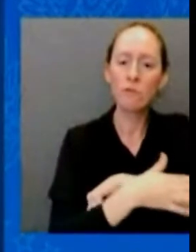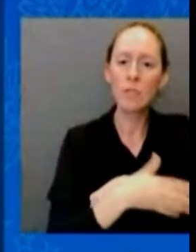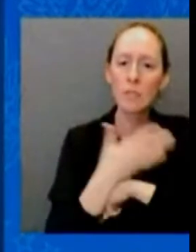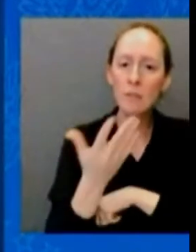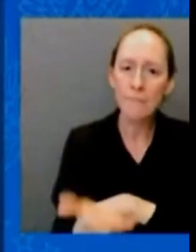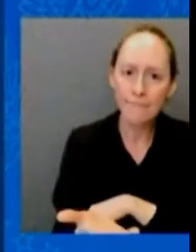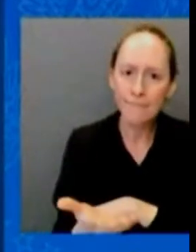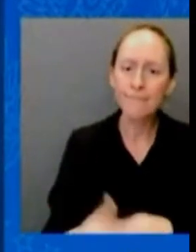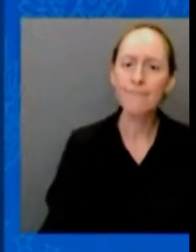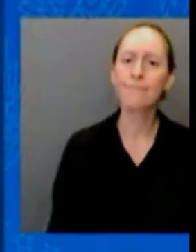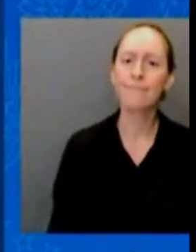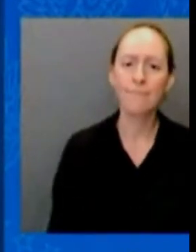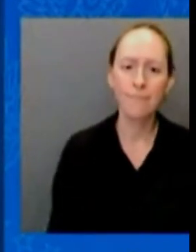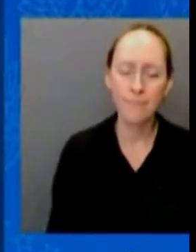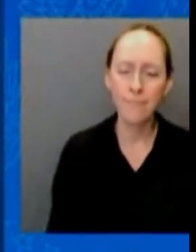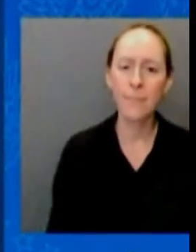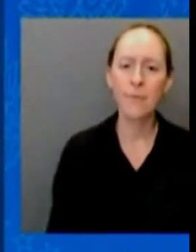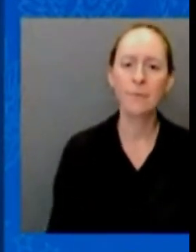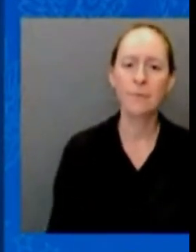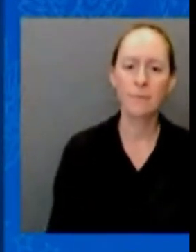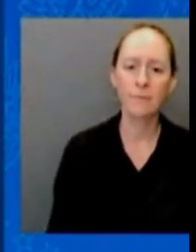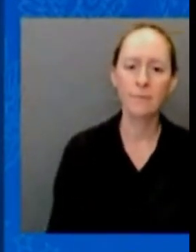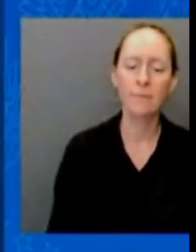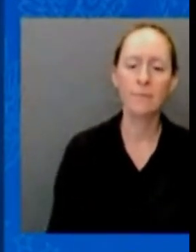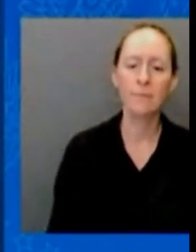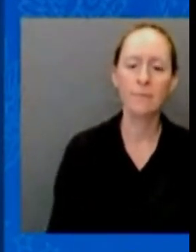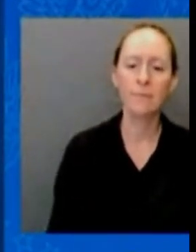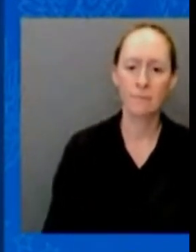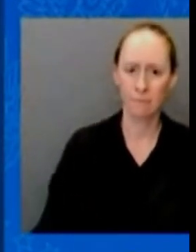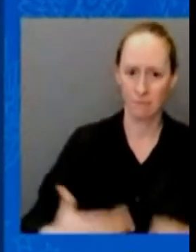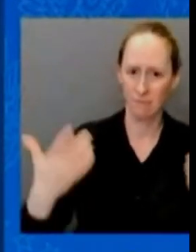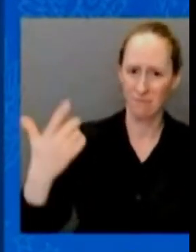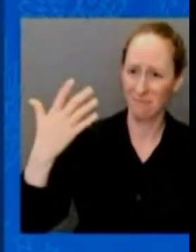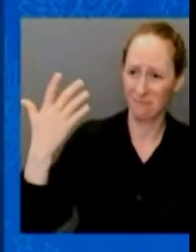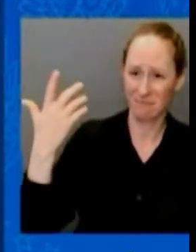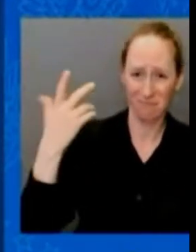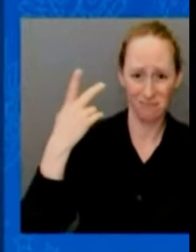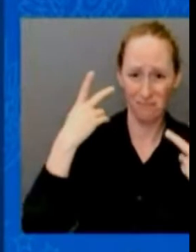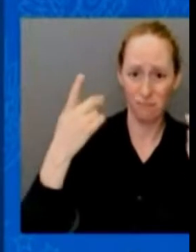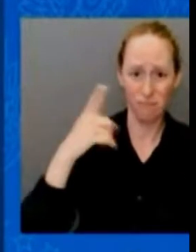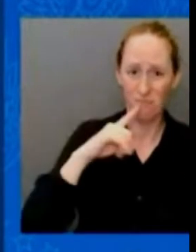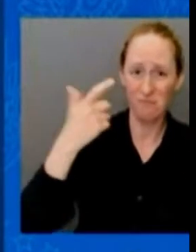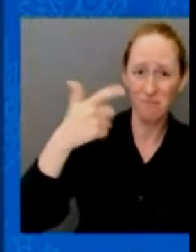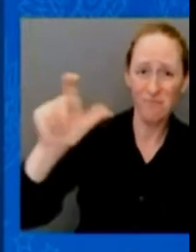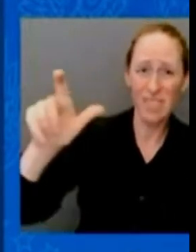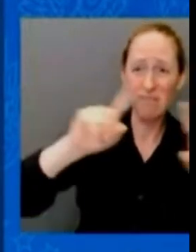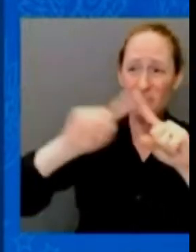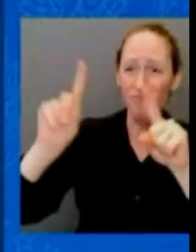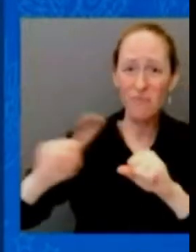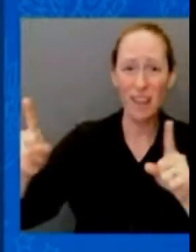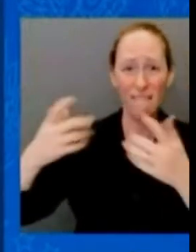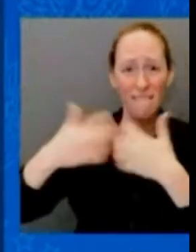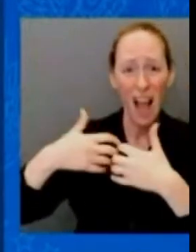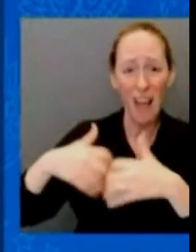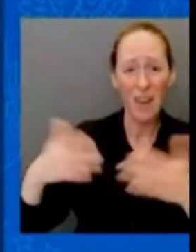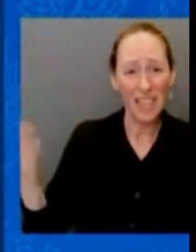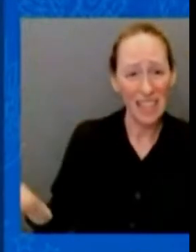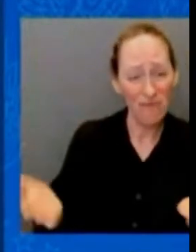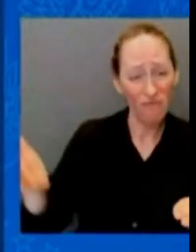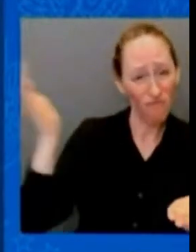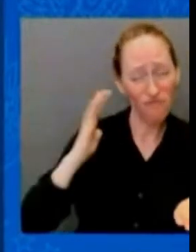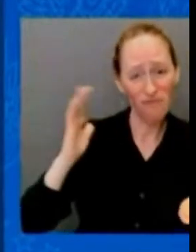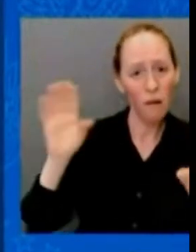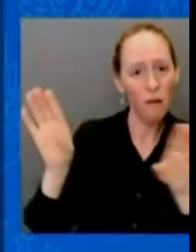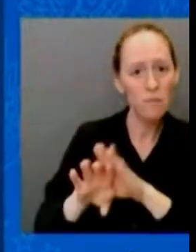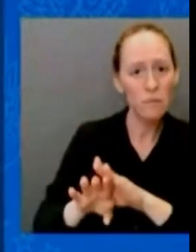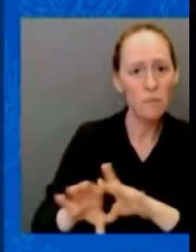central New York and upstate New York. And as a result, today, we're down to producing only about 10% of the